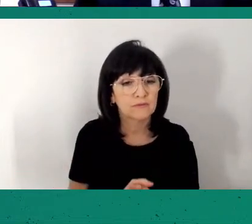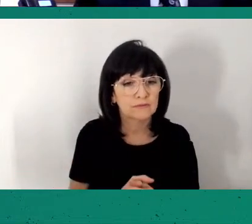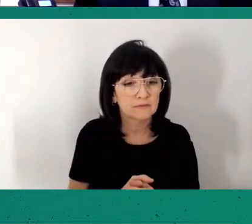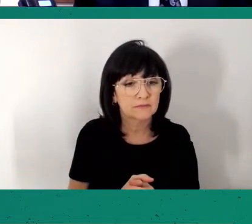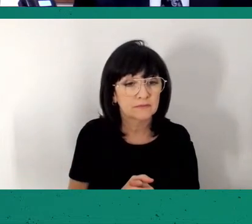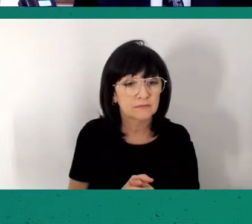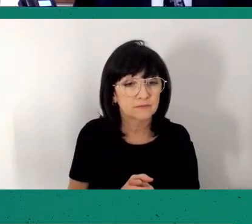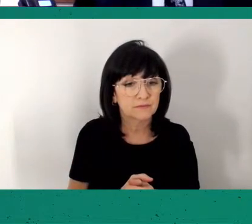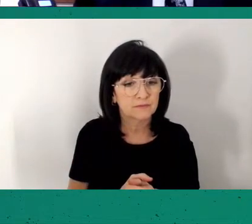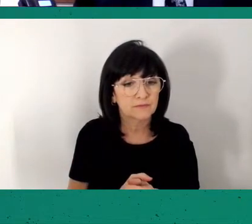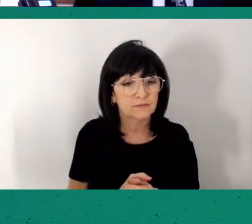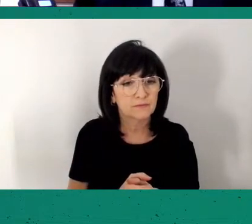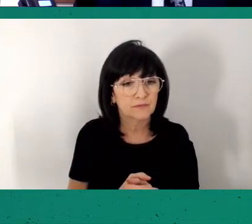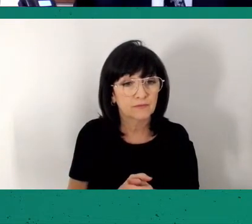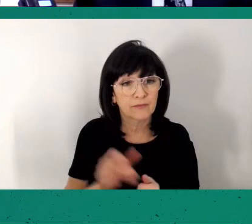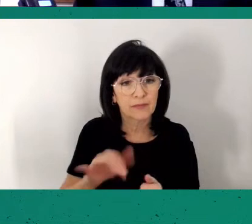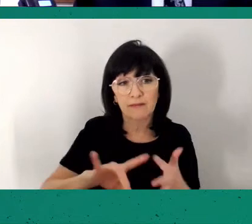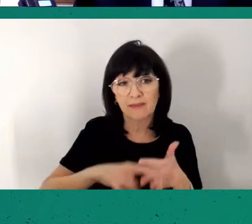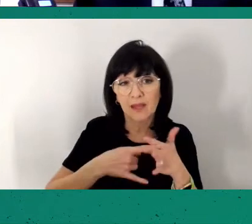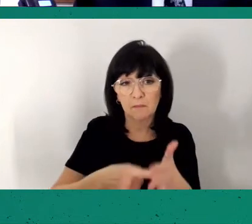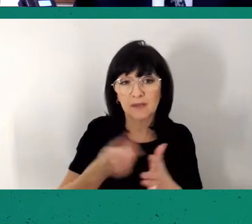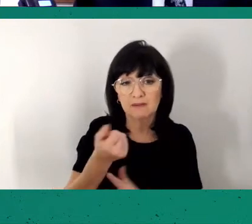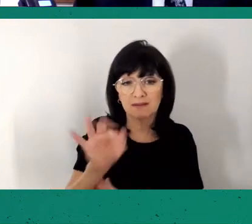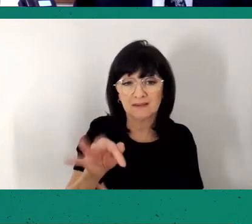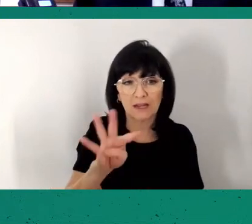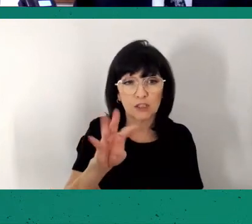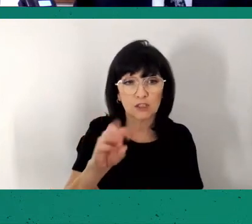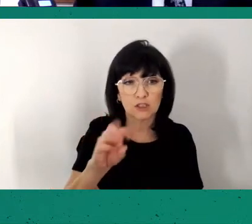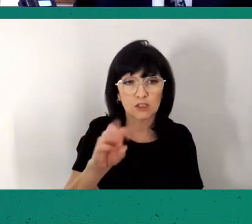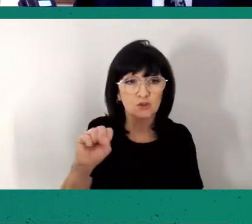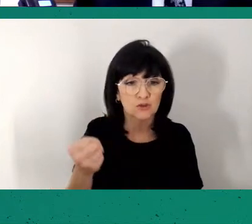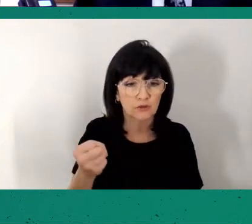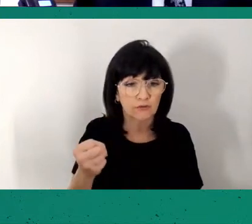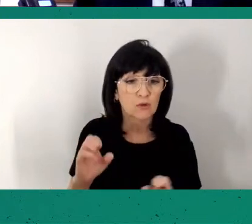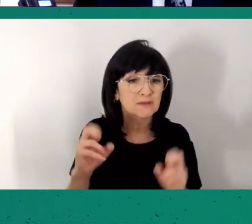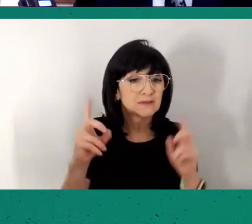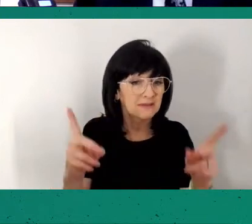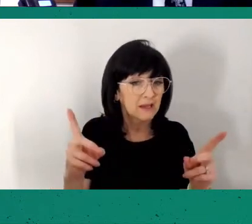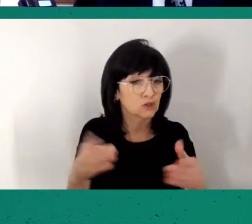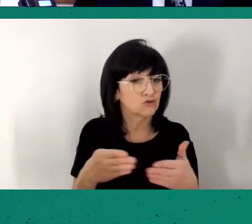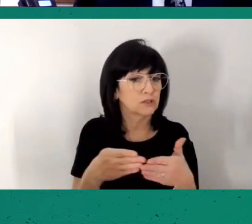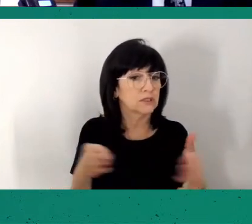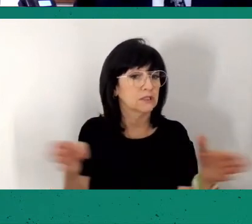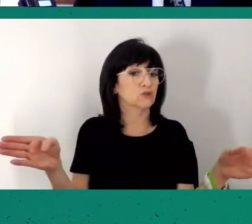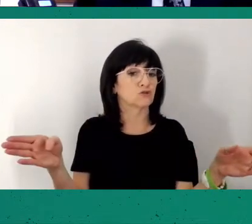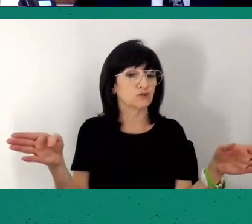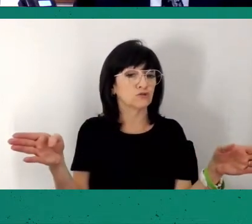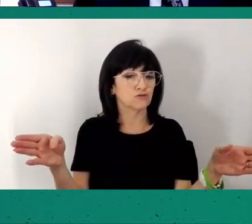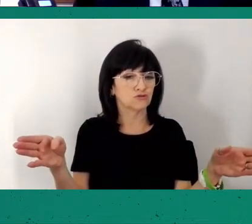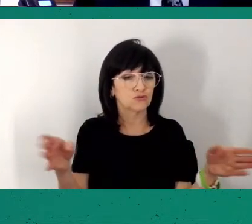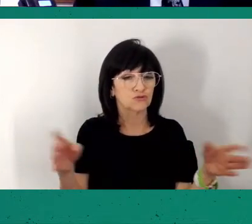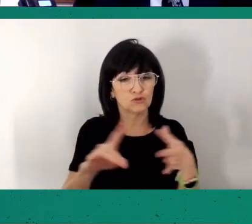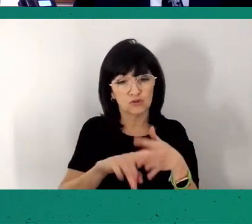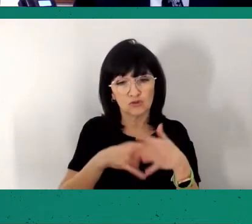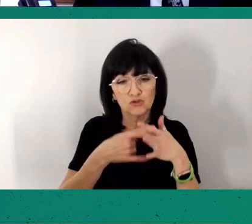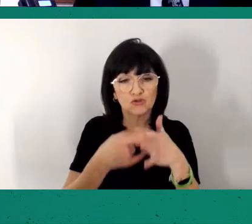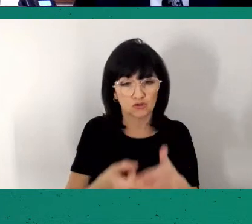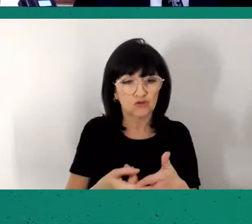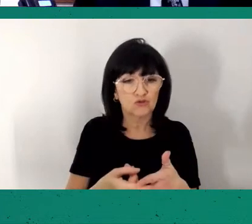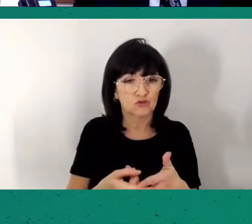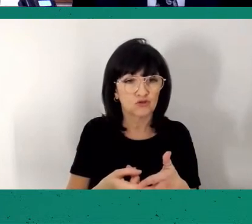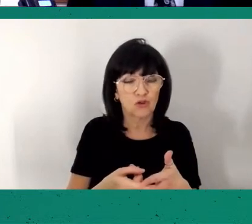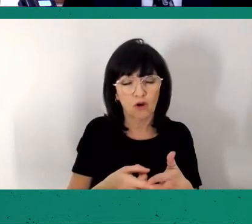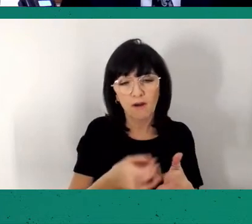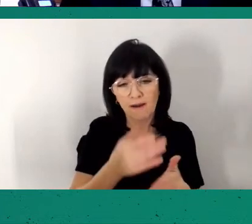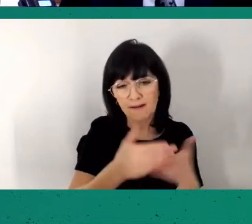By the beginning of the 1940s, education in general fell into a state of neglect, with many